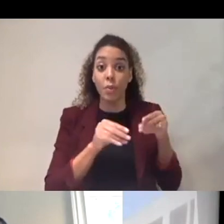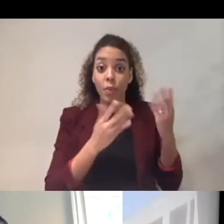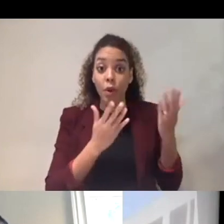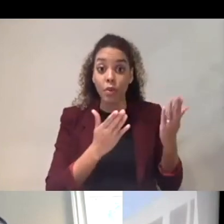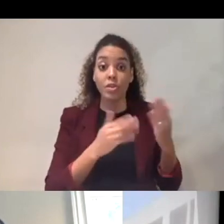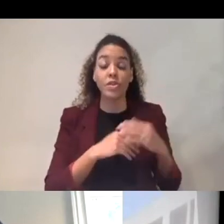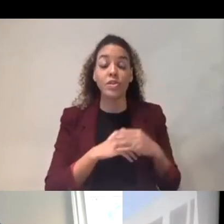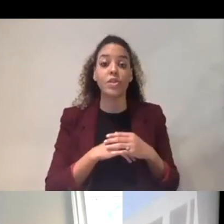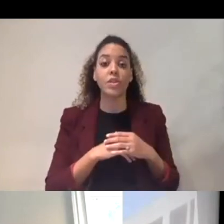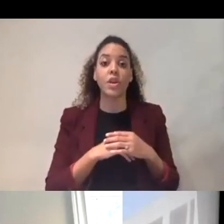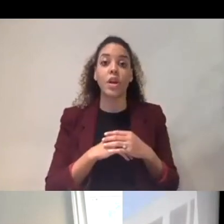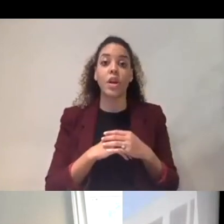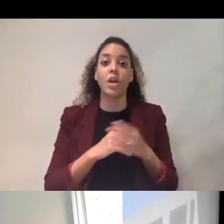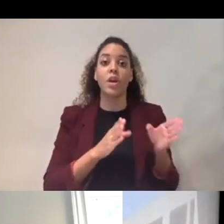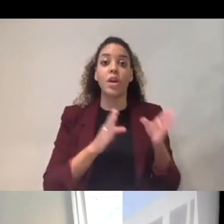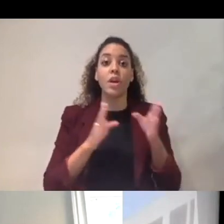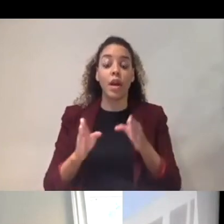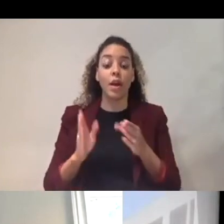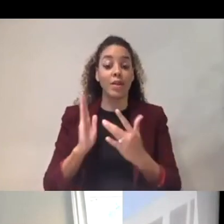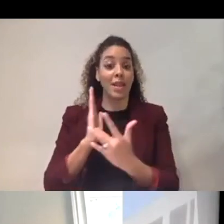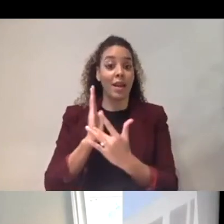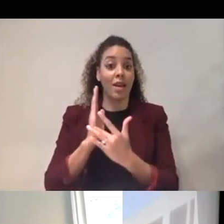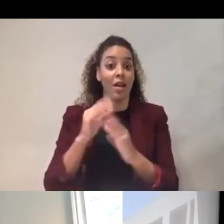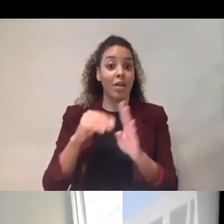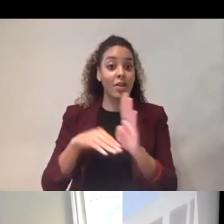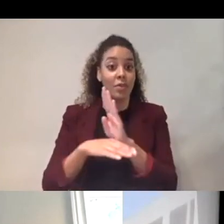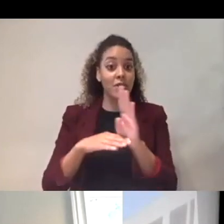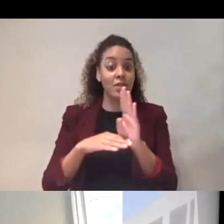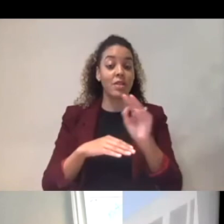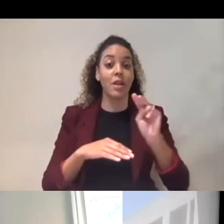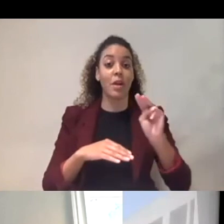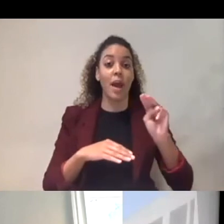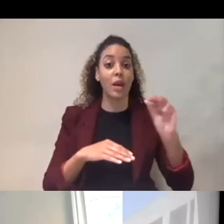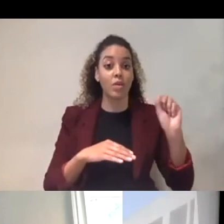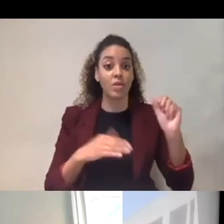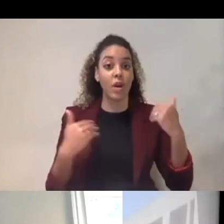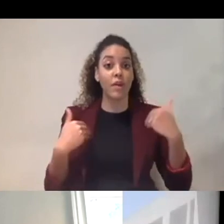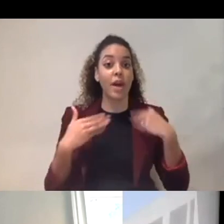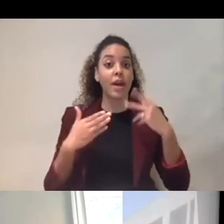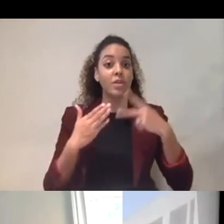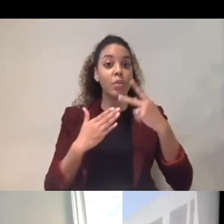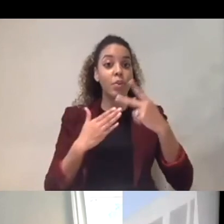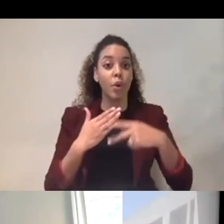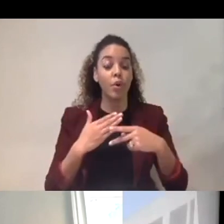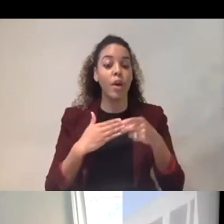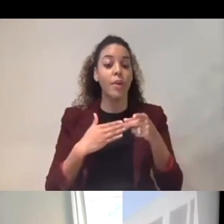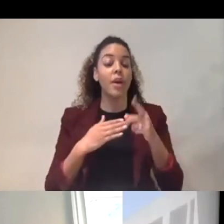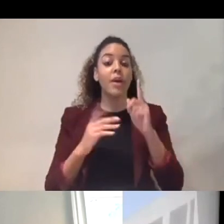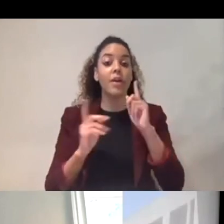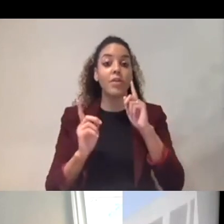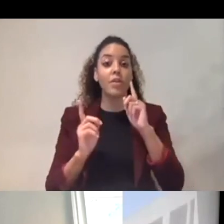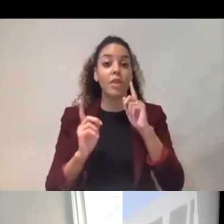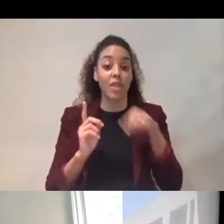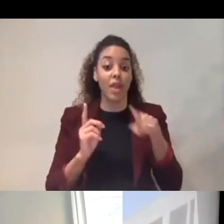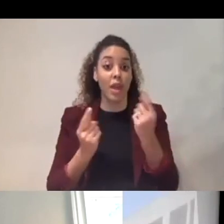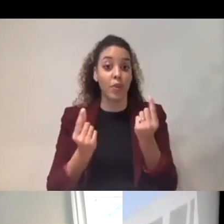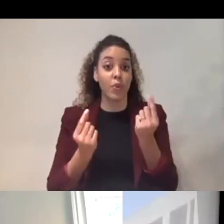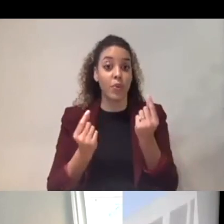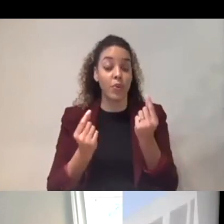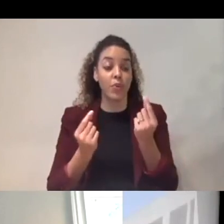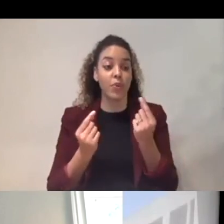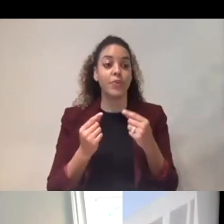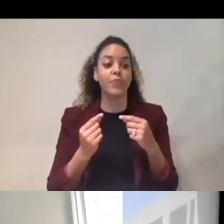technology businesses. So Microsoft has a program where the strategy that they employed was, rather than have